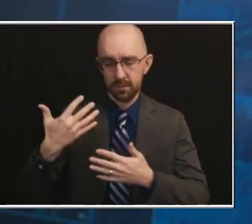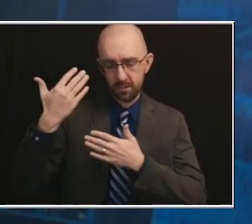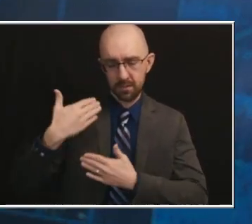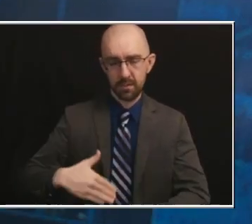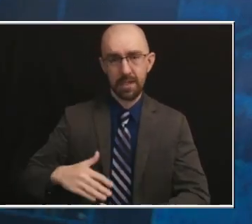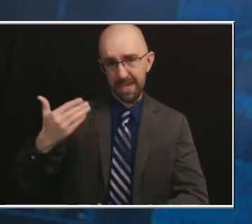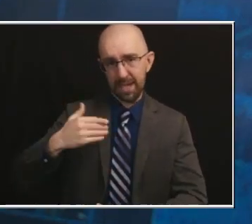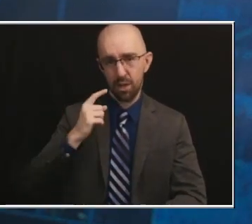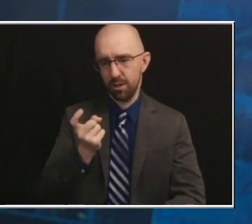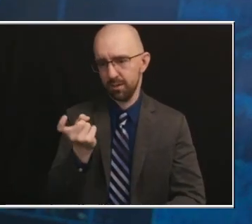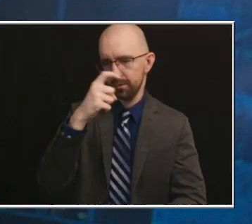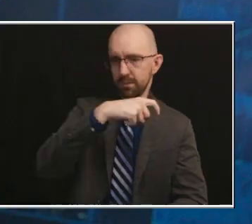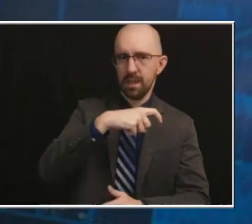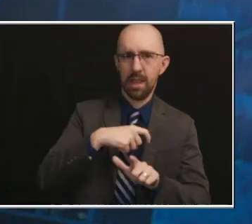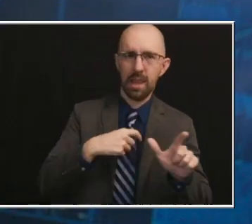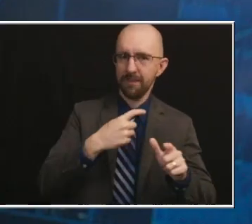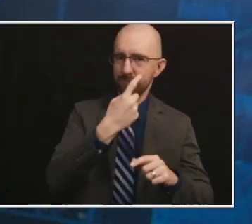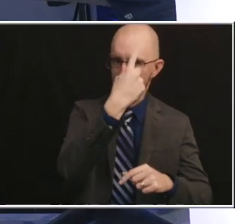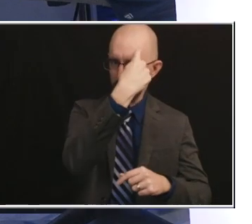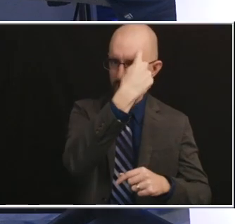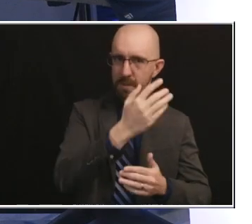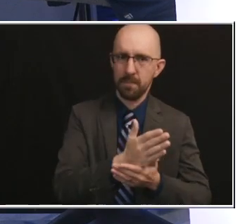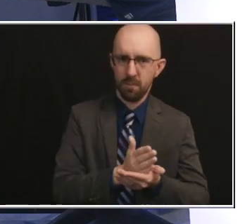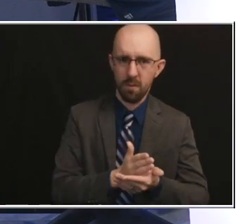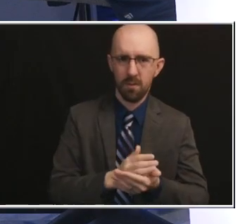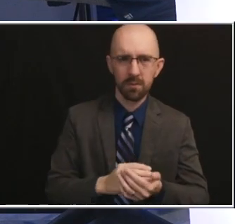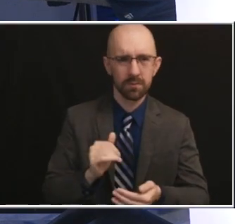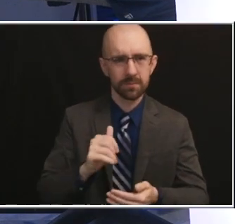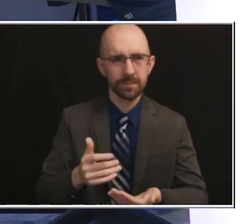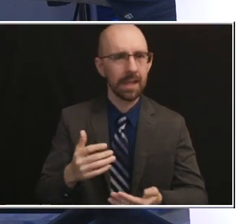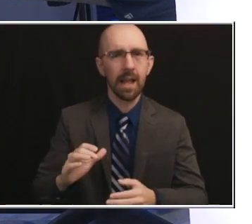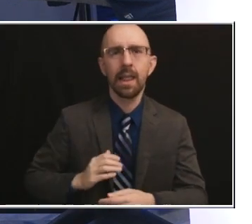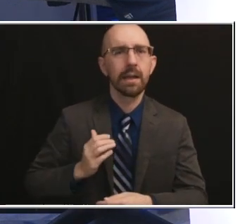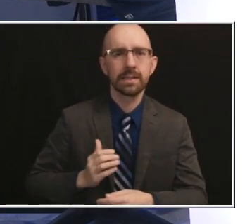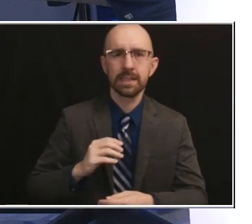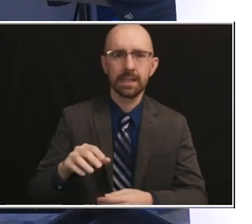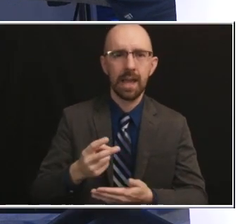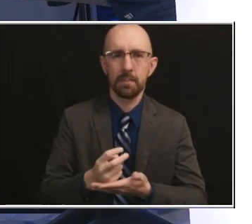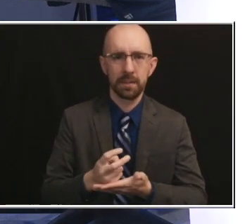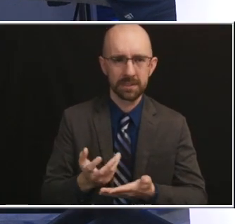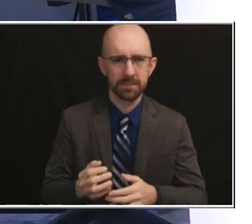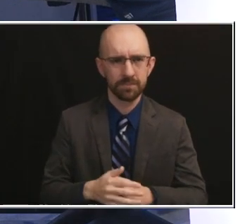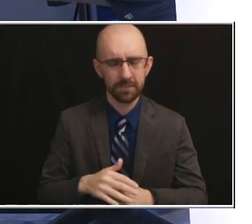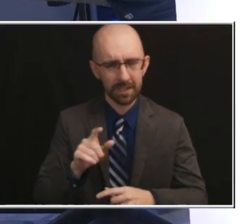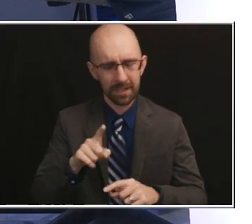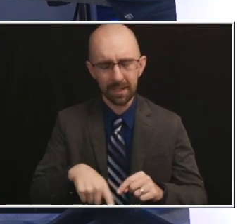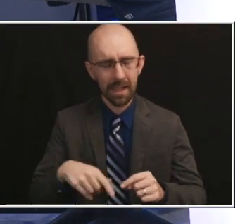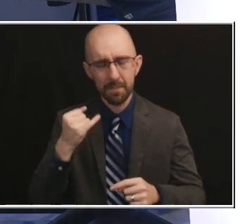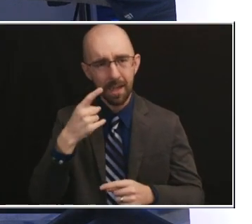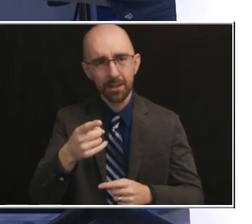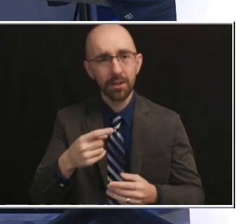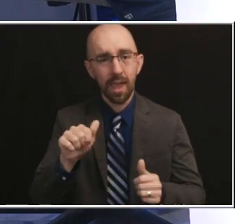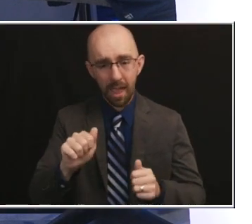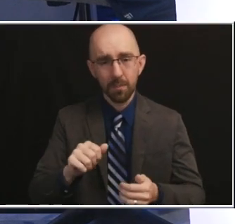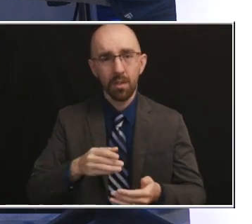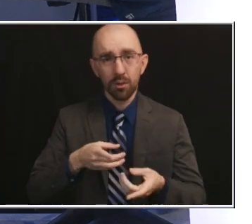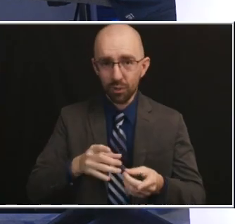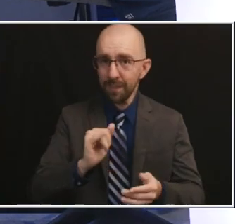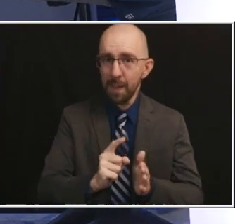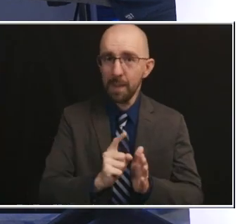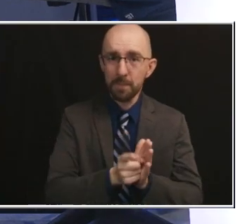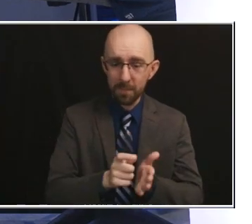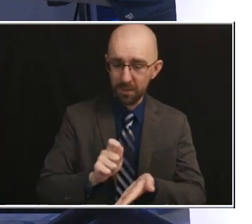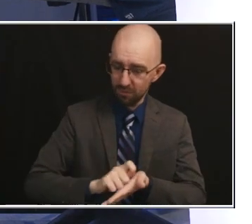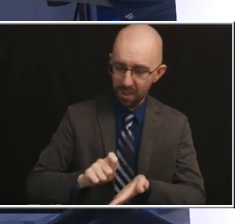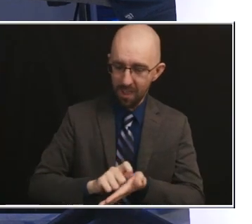a kind of a classic epilepsy case, truthfully. I still can't wrap my head around you being able to write that down. Only neurologist in the room. So you still had a